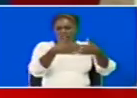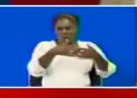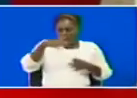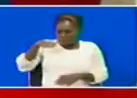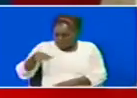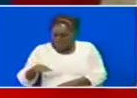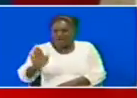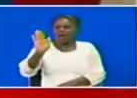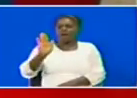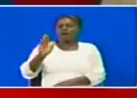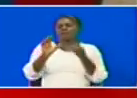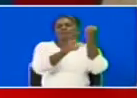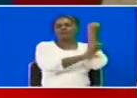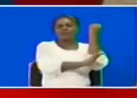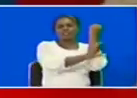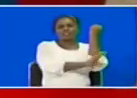is your